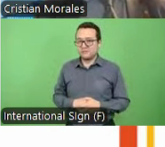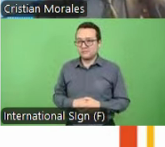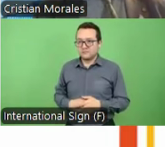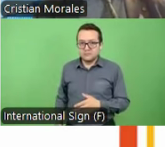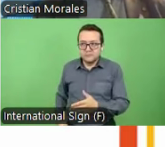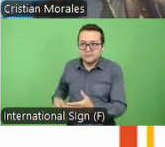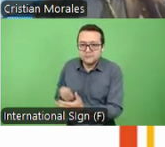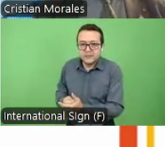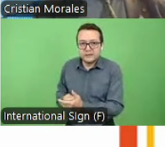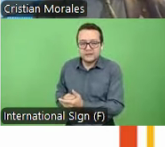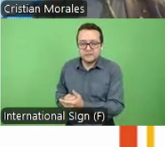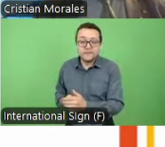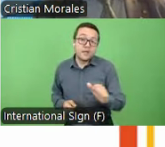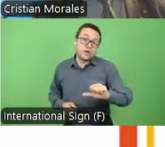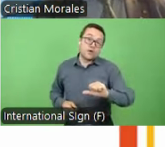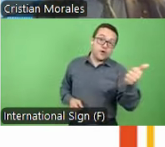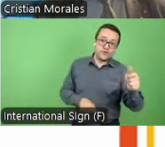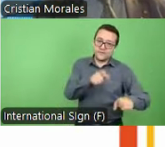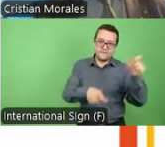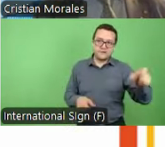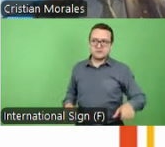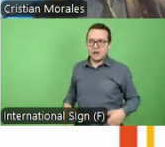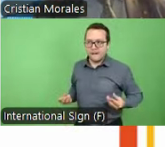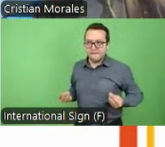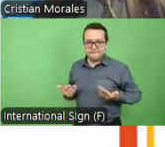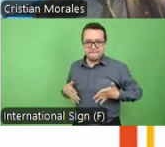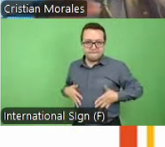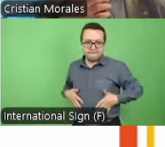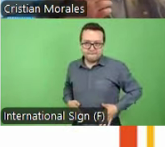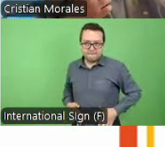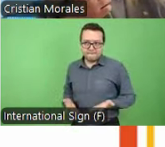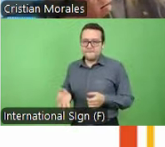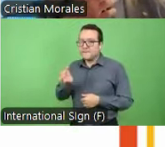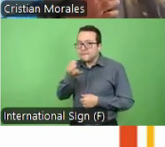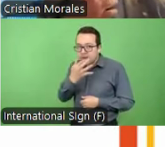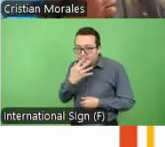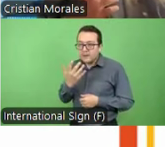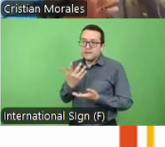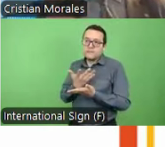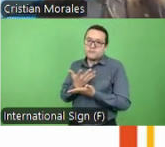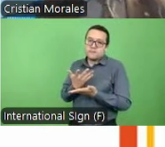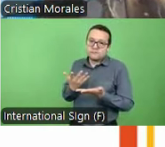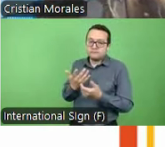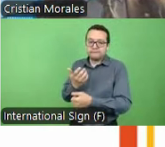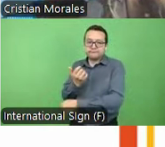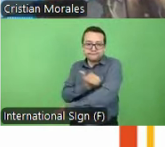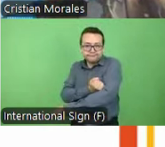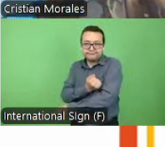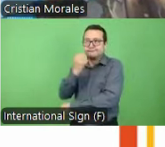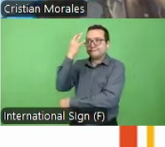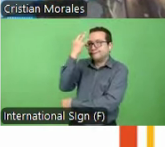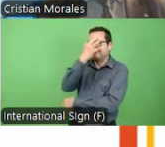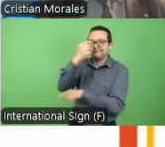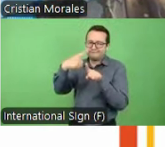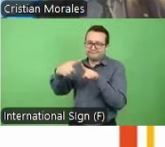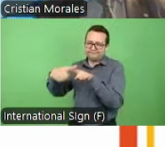por those that el don't use costo it due to the de ciertas cost prestaciones o of such medicamentos, supplies or medication, esto nos referimos al